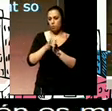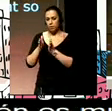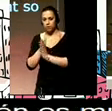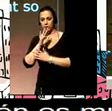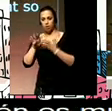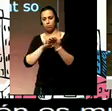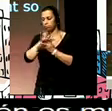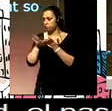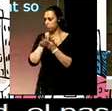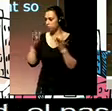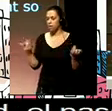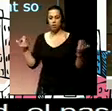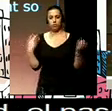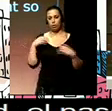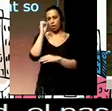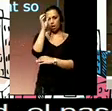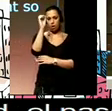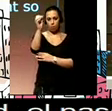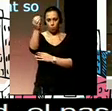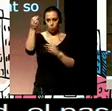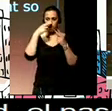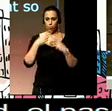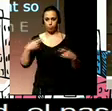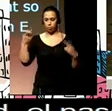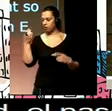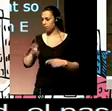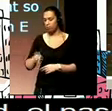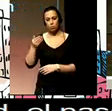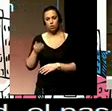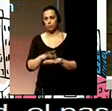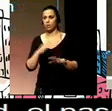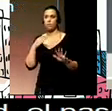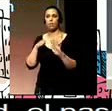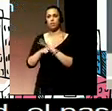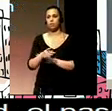that you can enjoy the walk, the company, and the conversation.